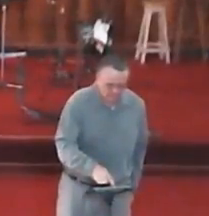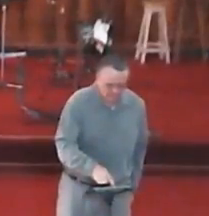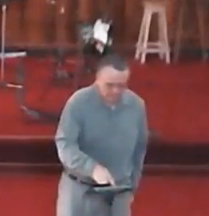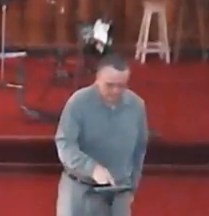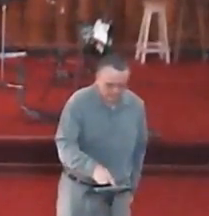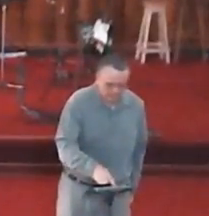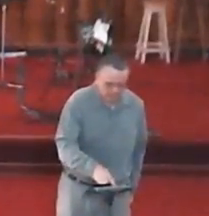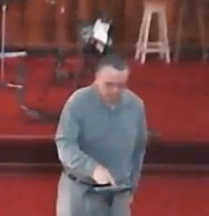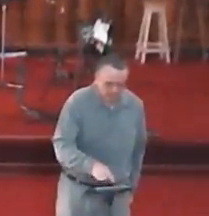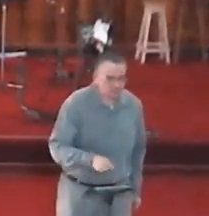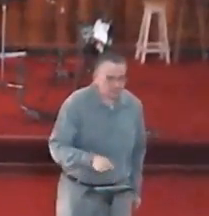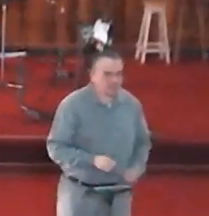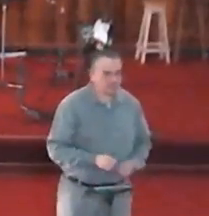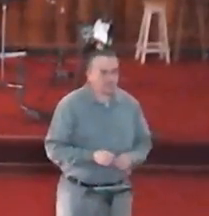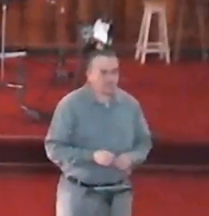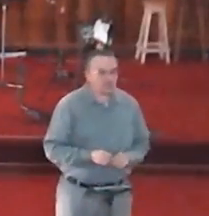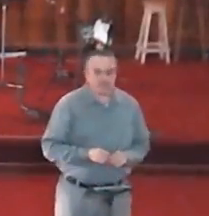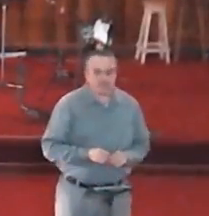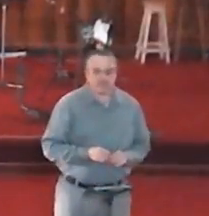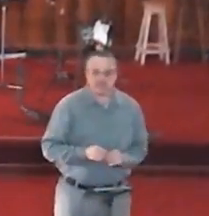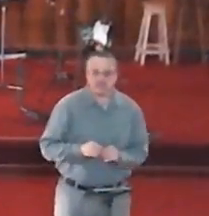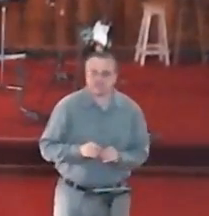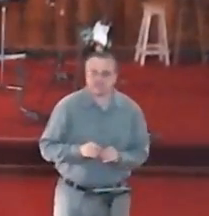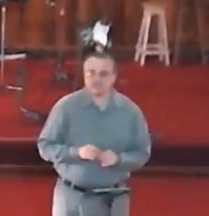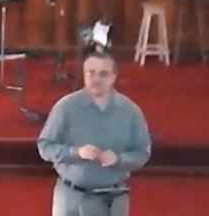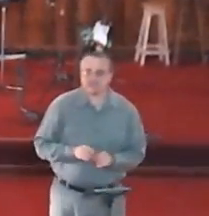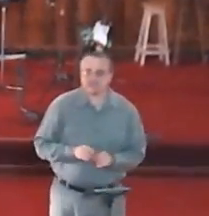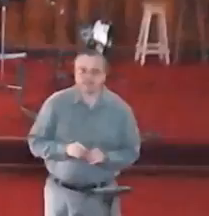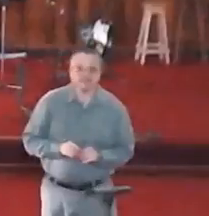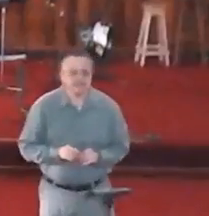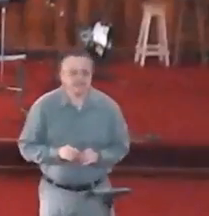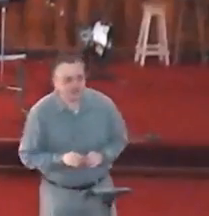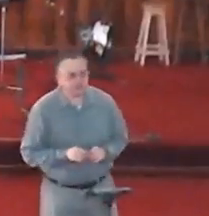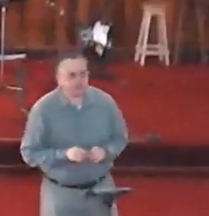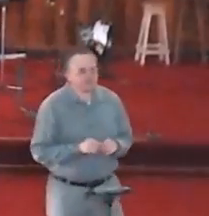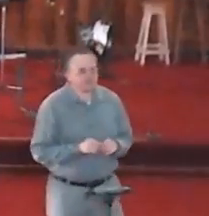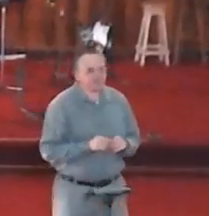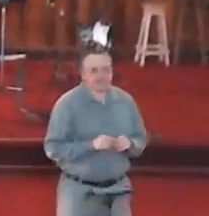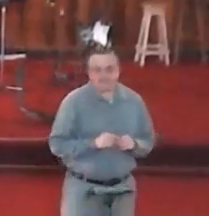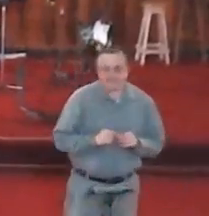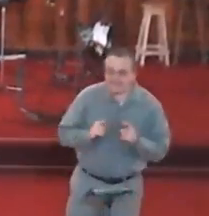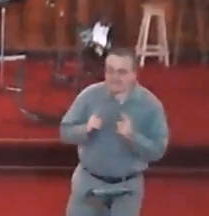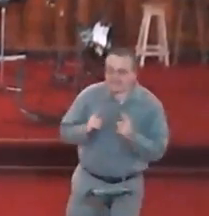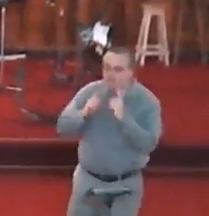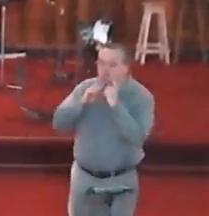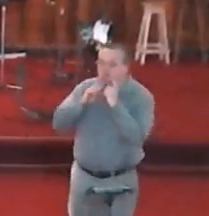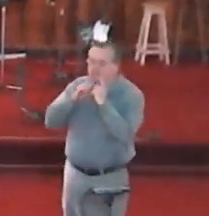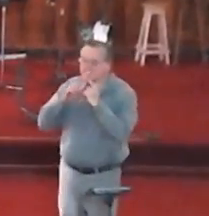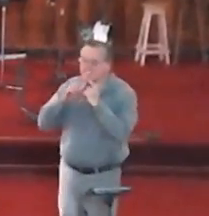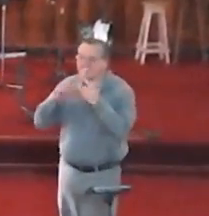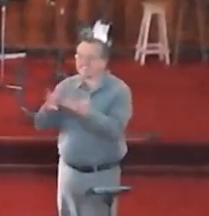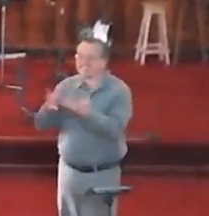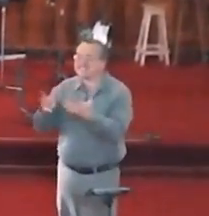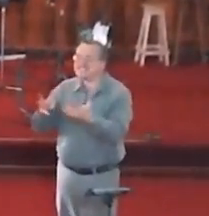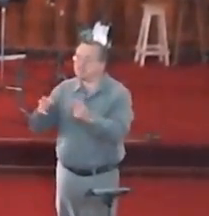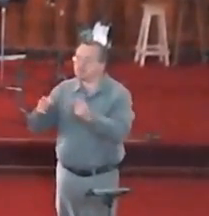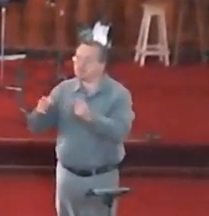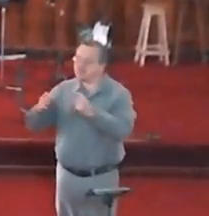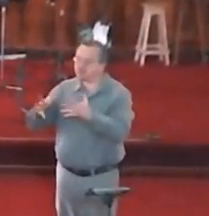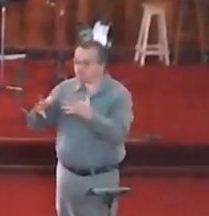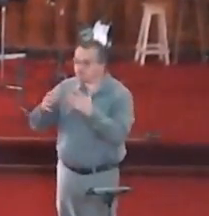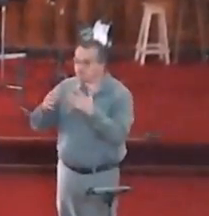things that we would like, maybe you'd like to hide. También Santiago dice que la lengua puede ser